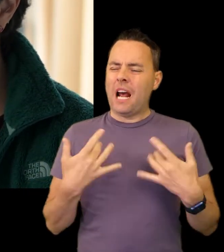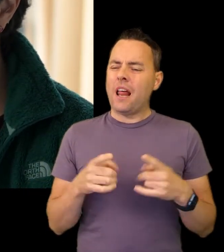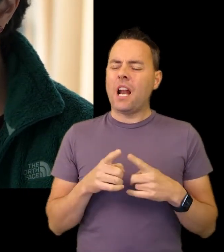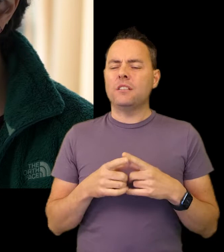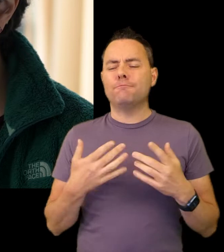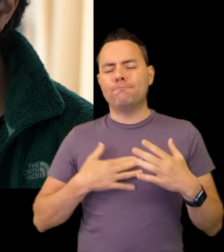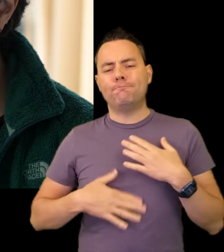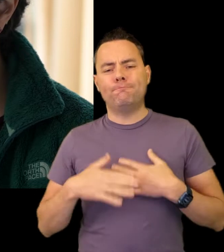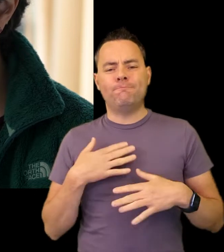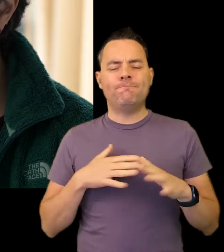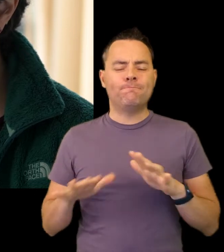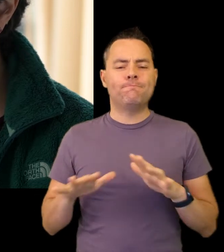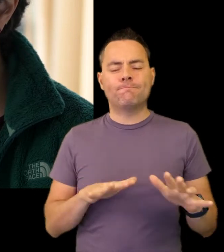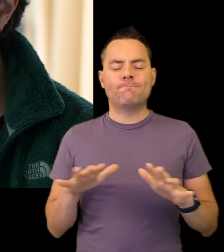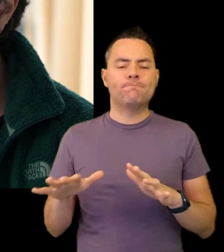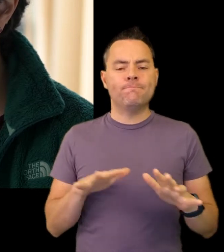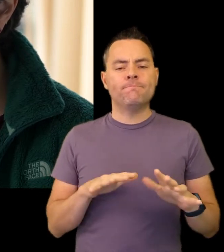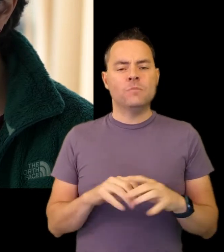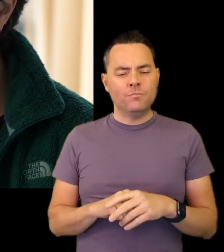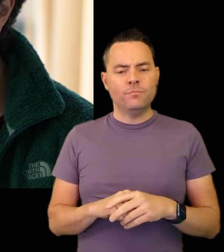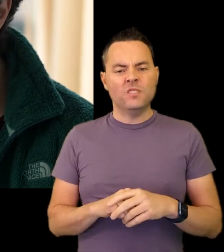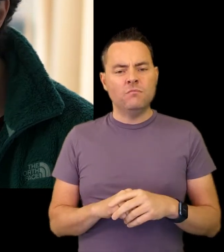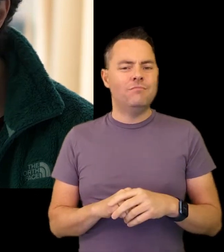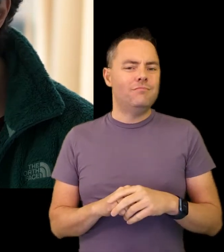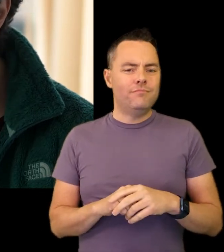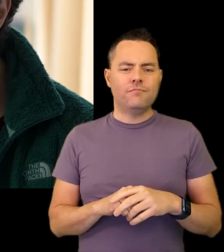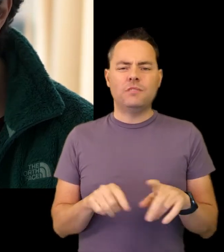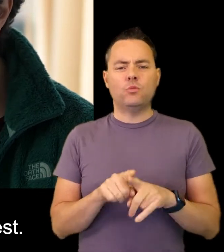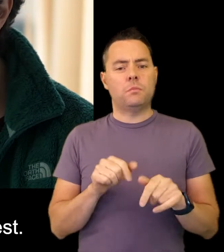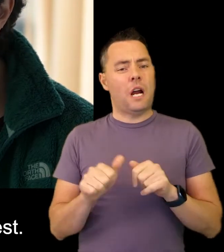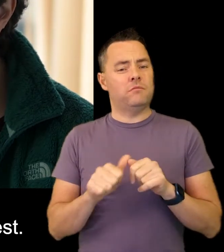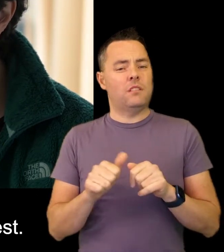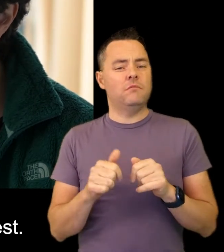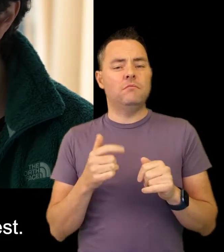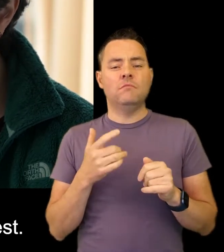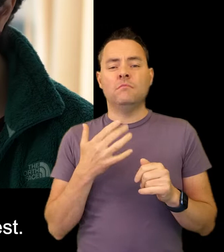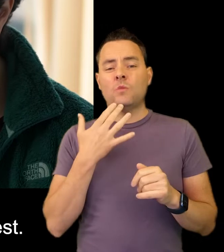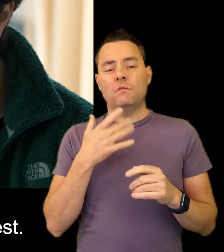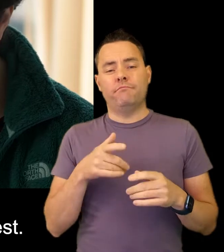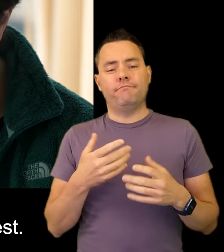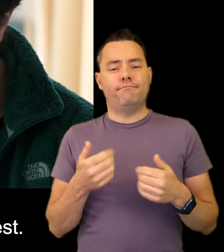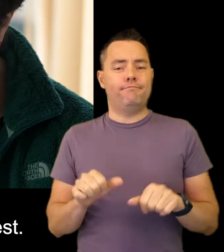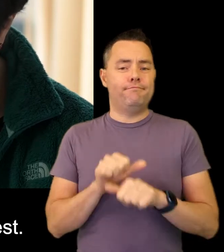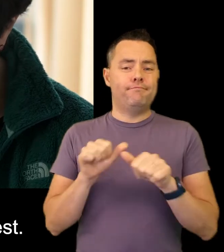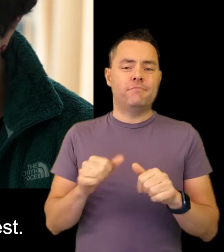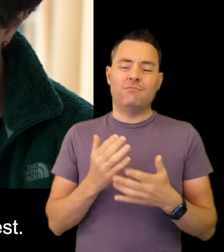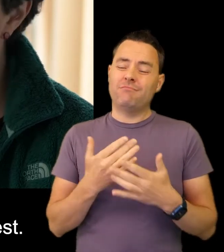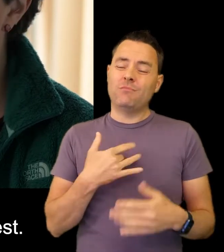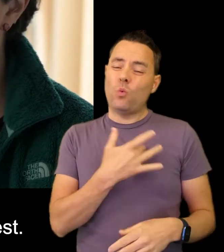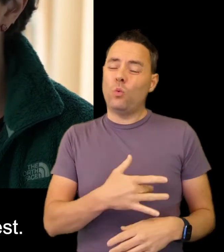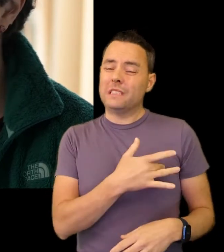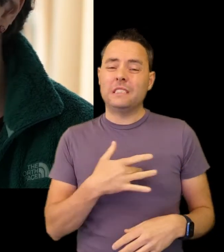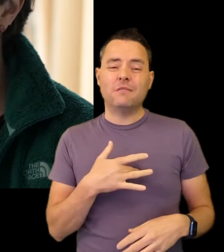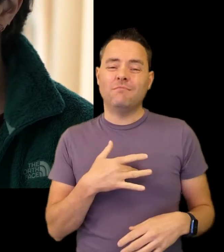I am very flexible. I'm better at starting things than finishing them, if I'm